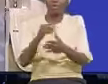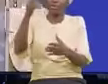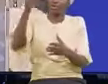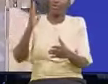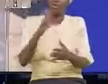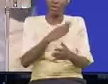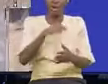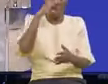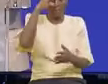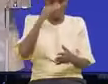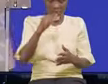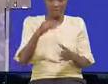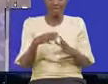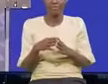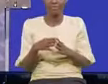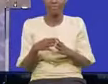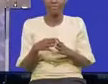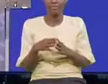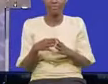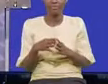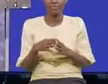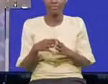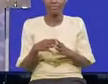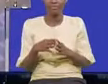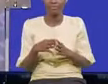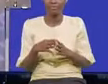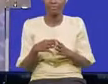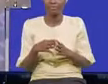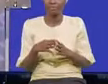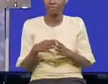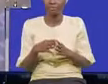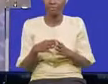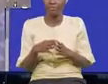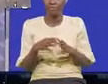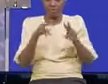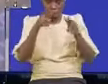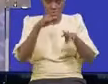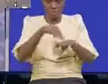Yesu reka kwenye anasi kele mau kwa amgo to dome.